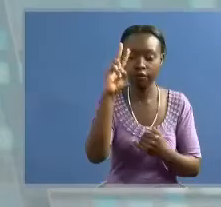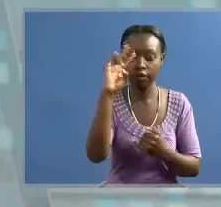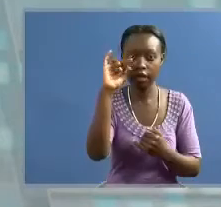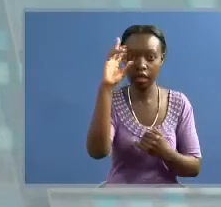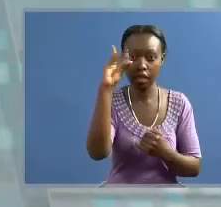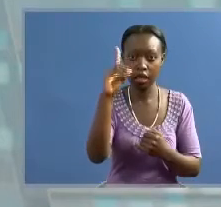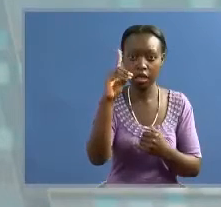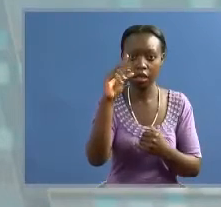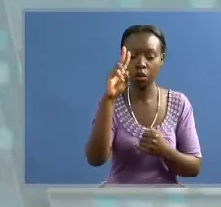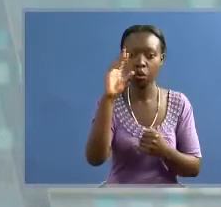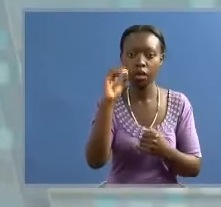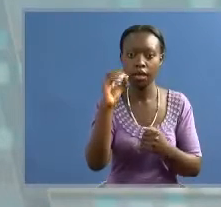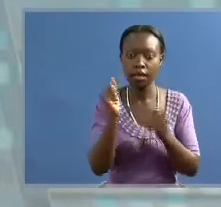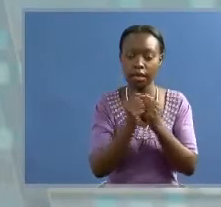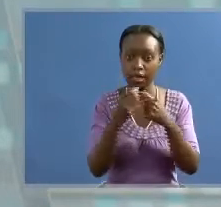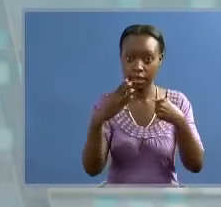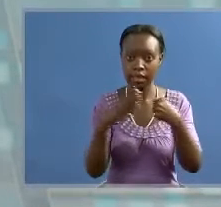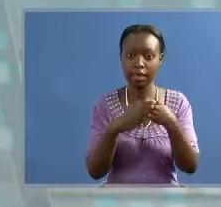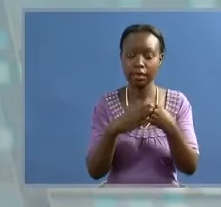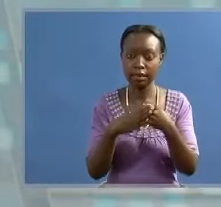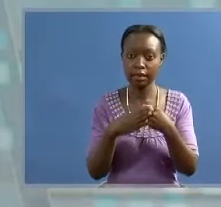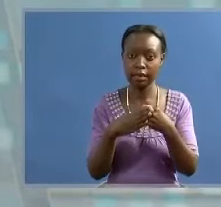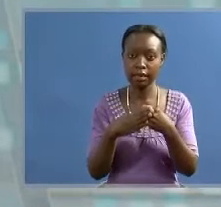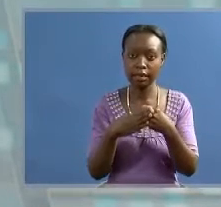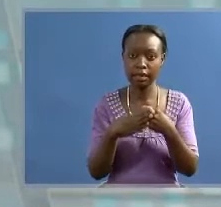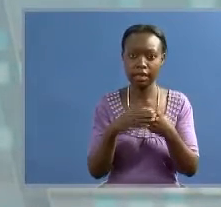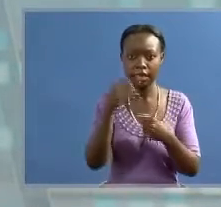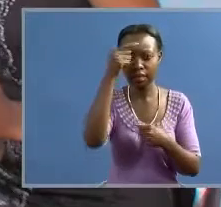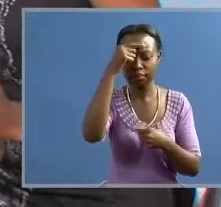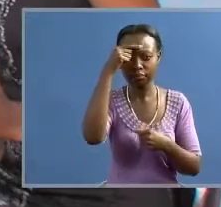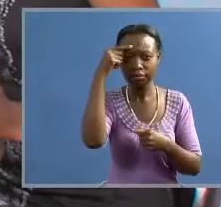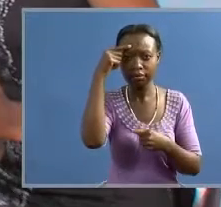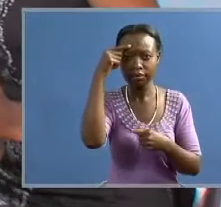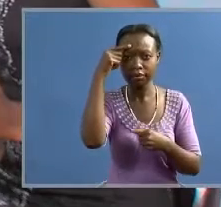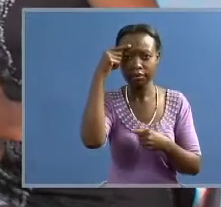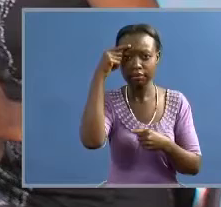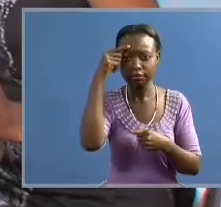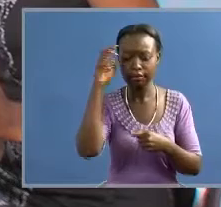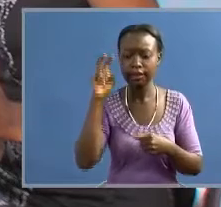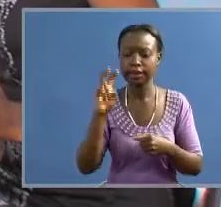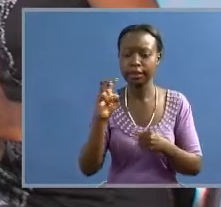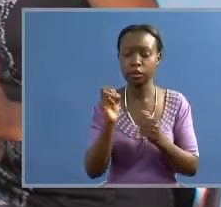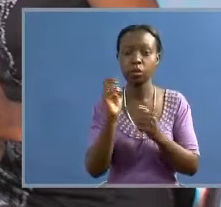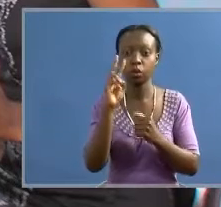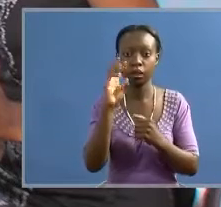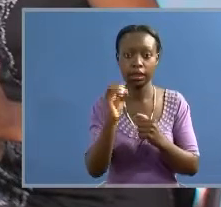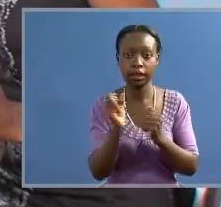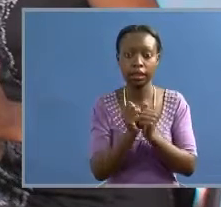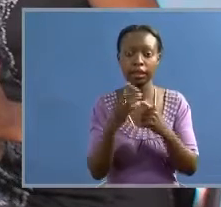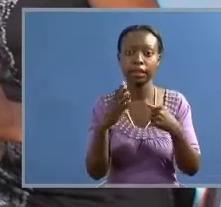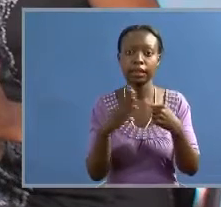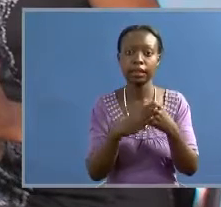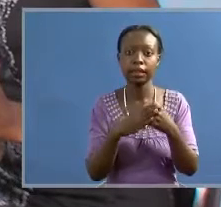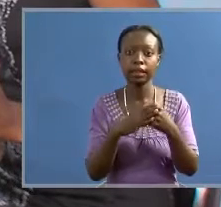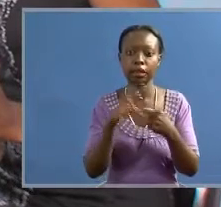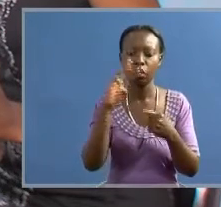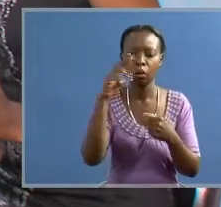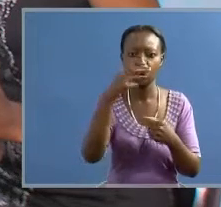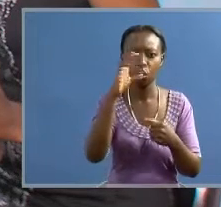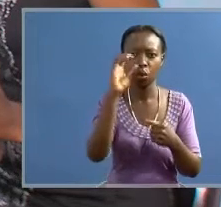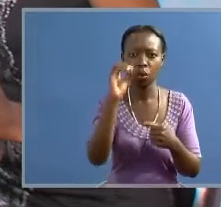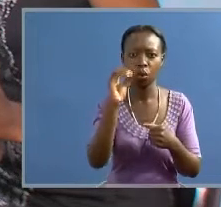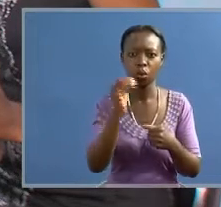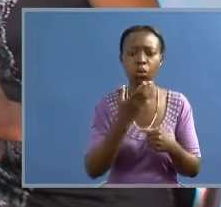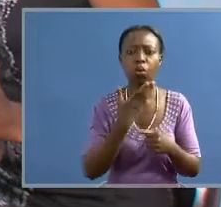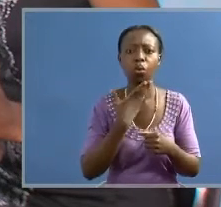coronavirus disease 19 because it was discovered in 2019. Now, the WHO did not want to call